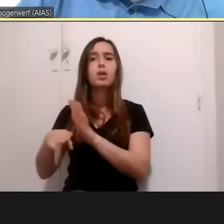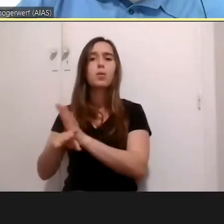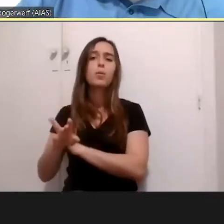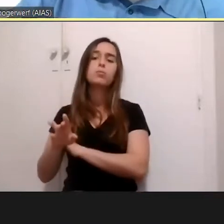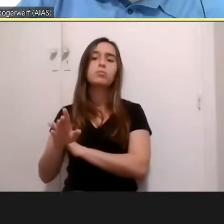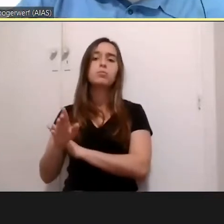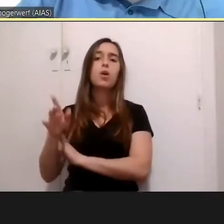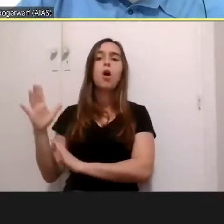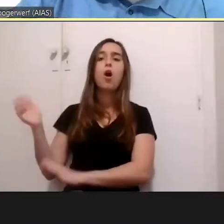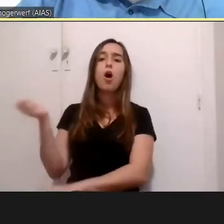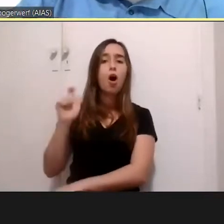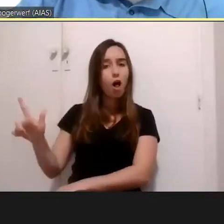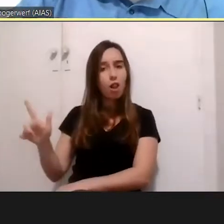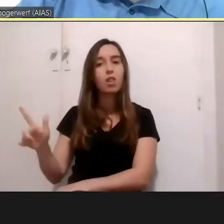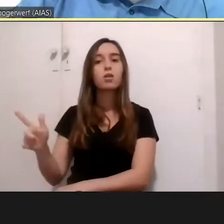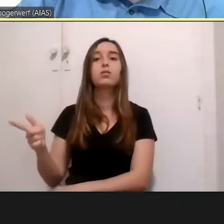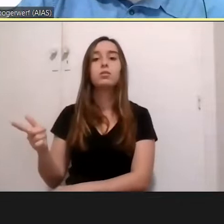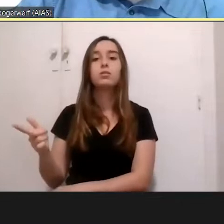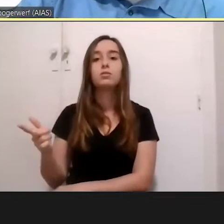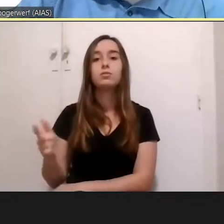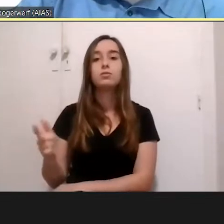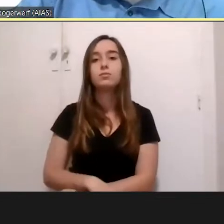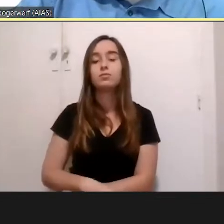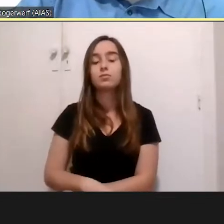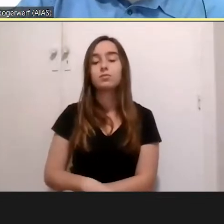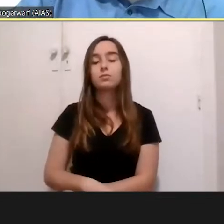already been connected to what has already been said before.